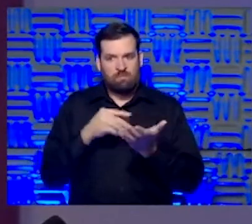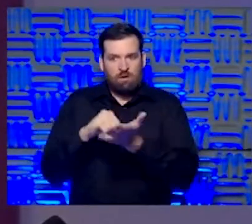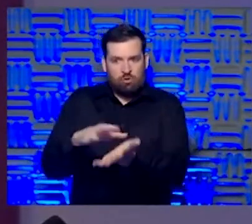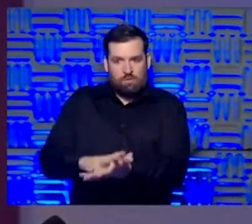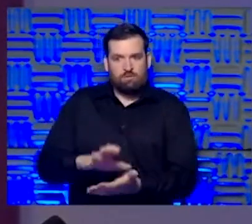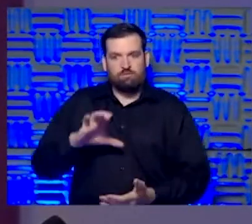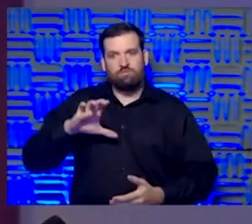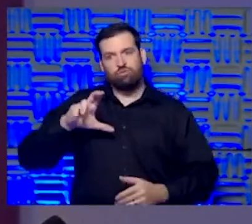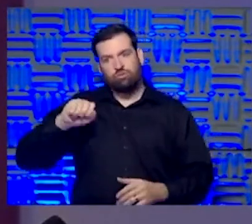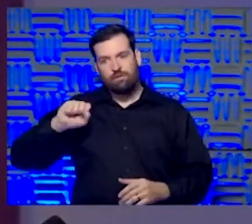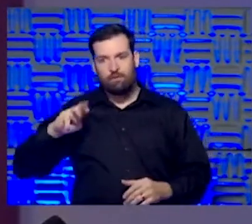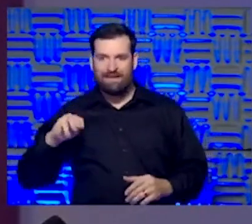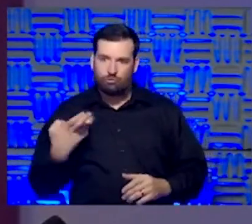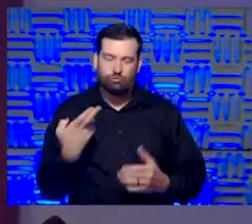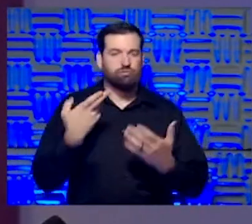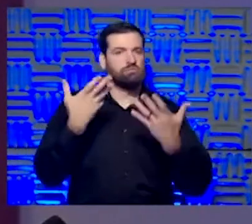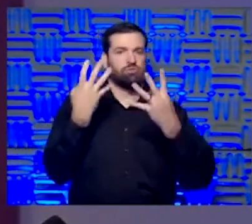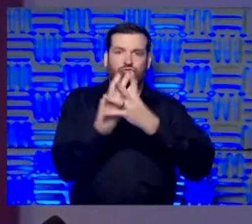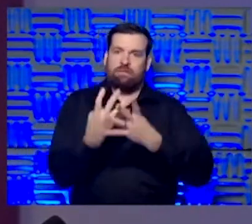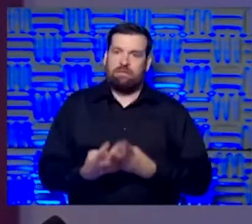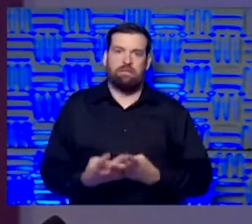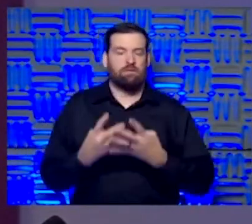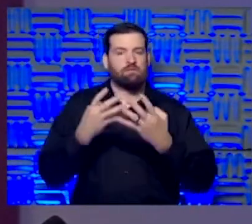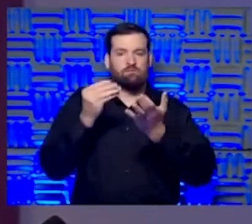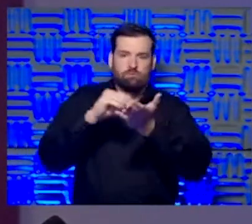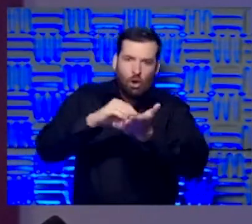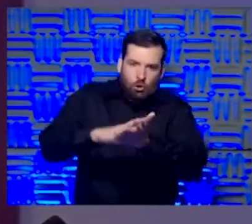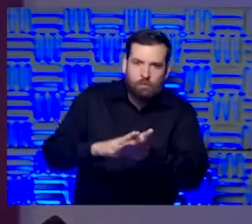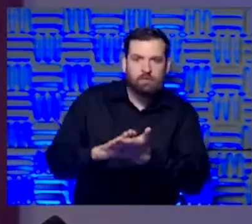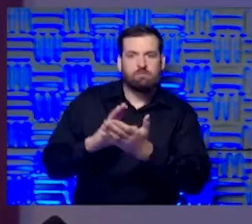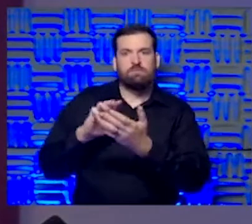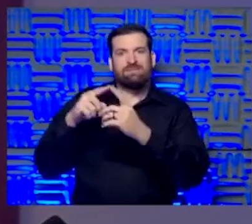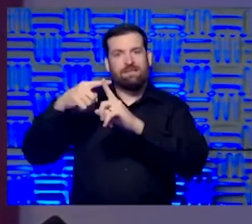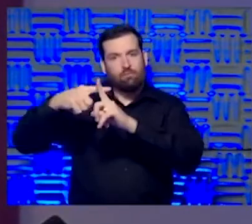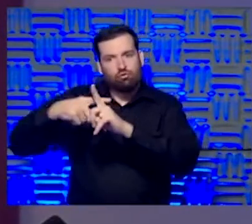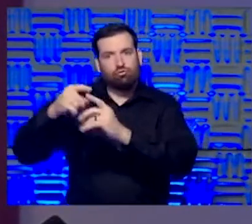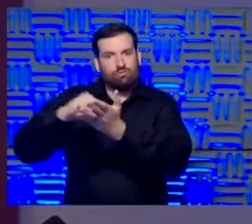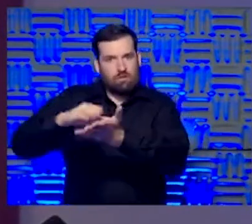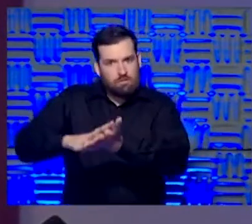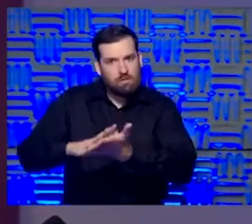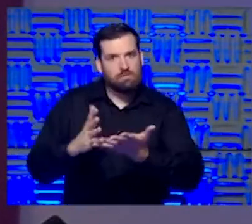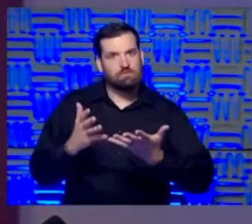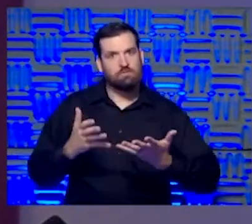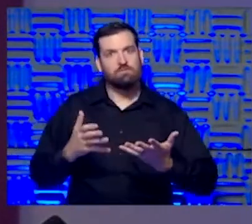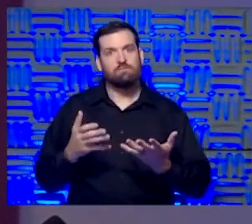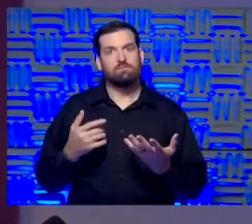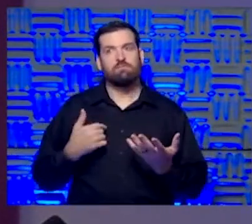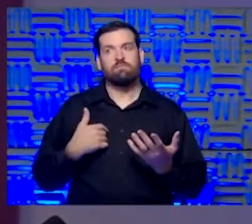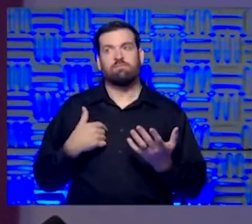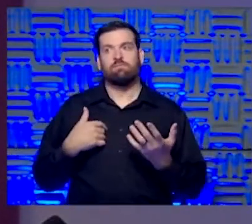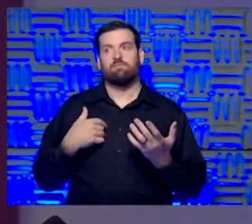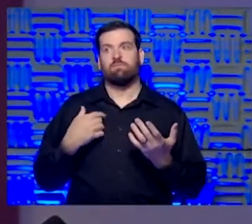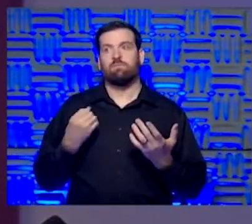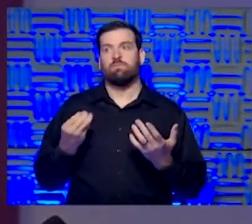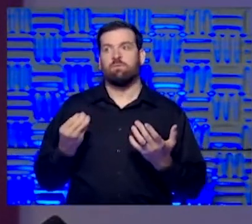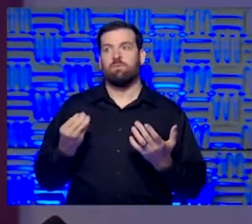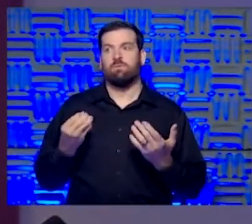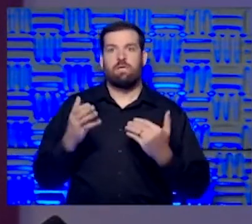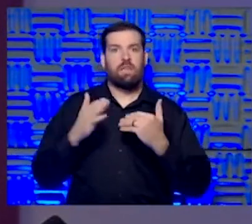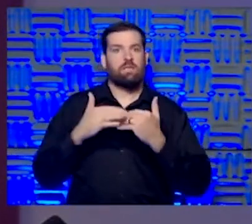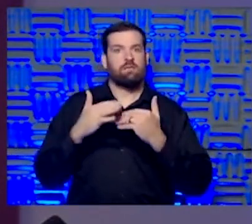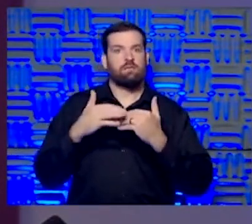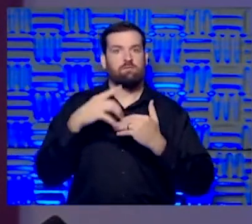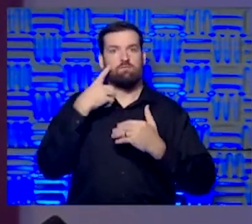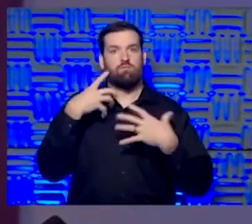we are all screened. Our screening is documented. Our temperatures are documented. Yep. And so, at least in terms of